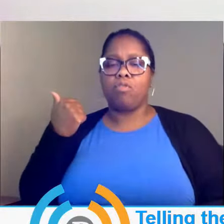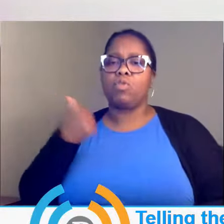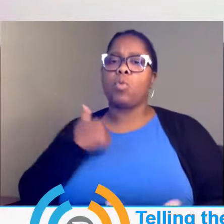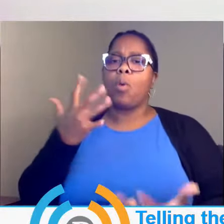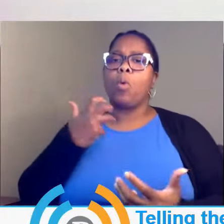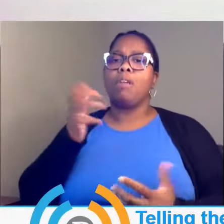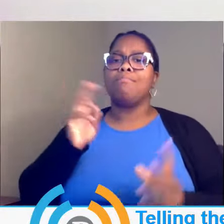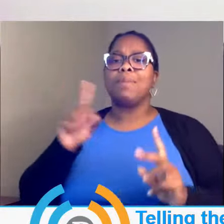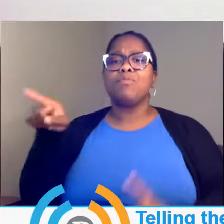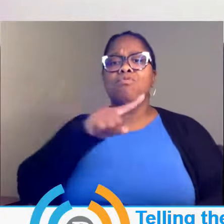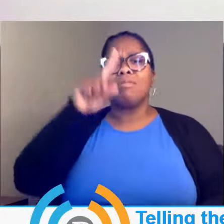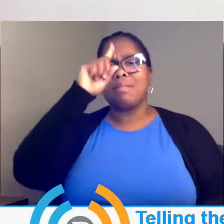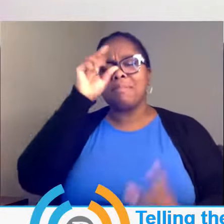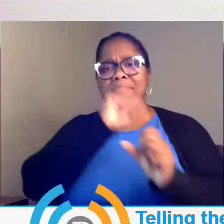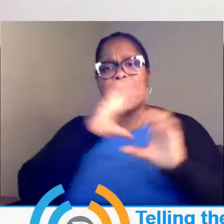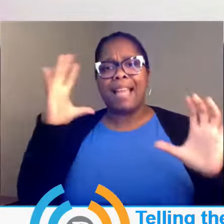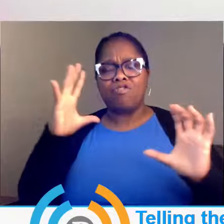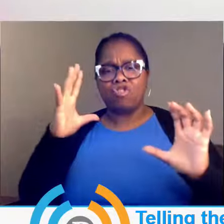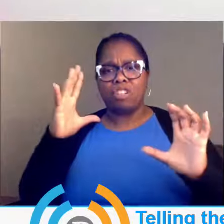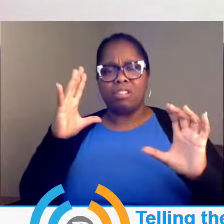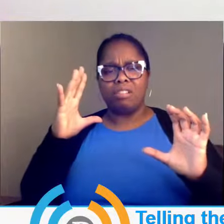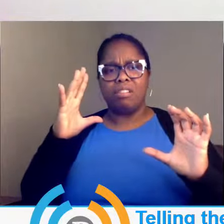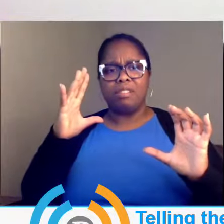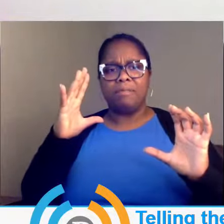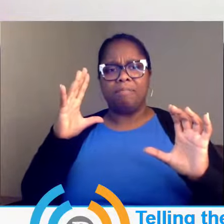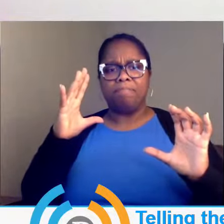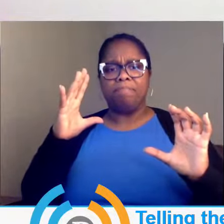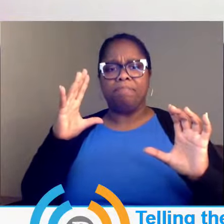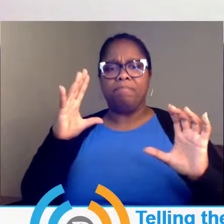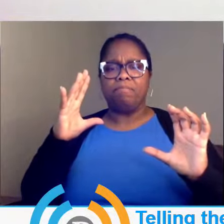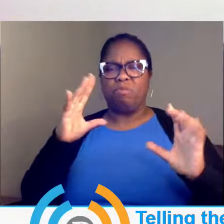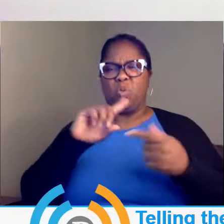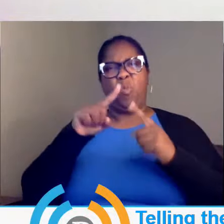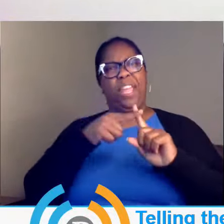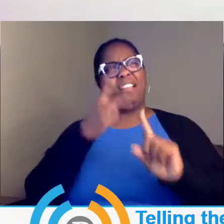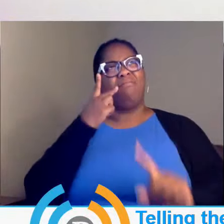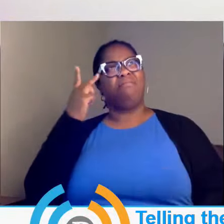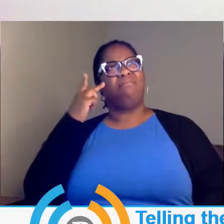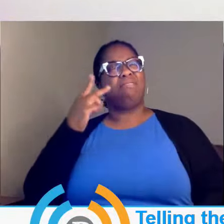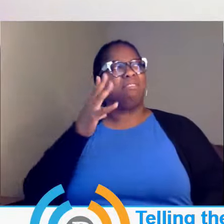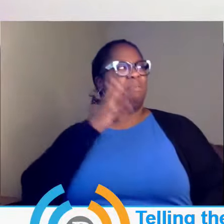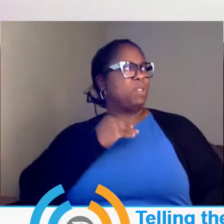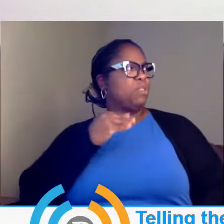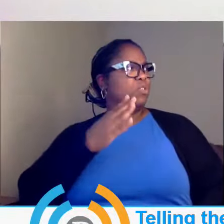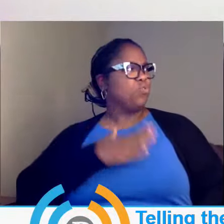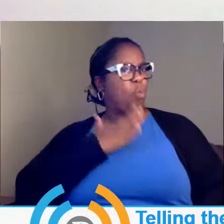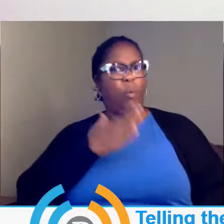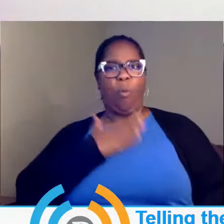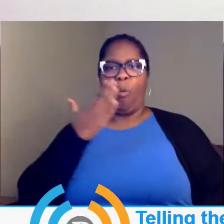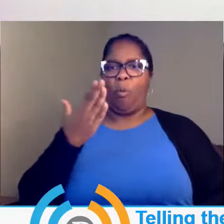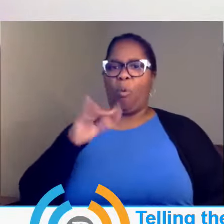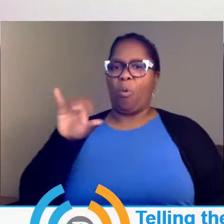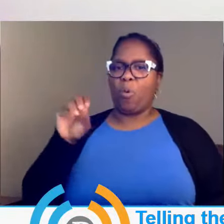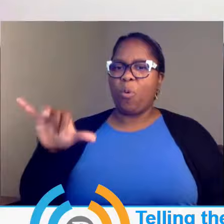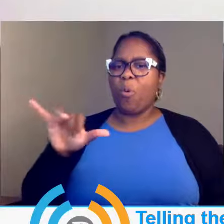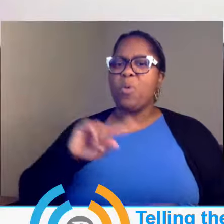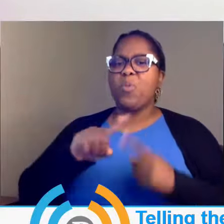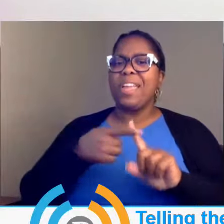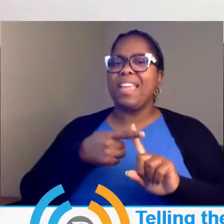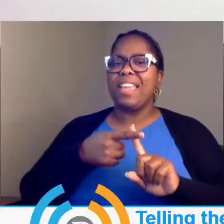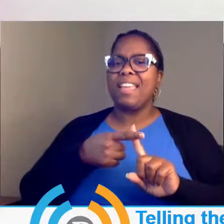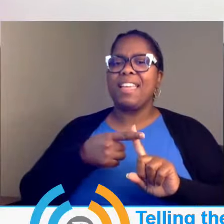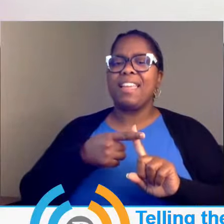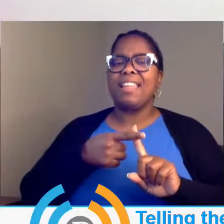like, the last time you've experienced joy and happiness, and really think about